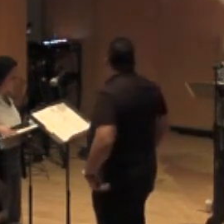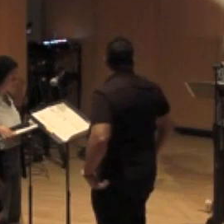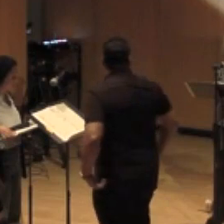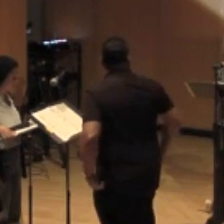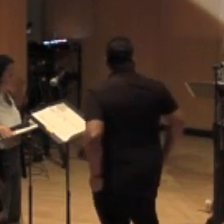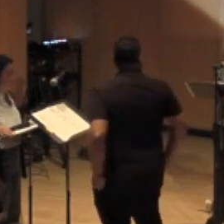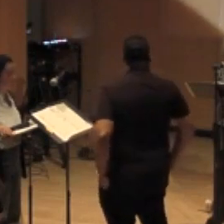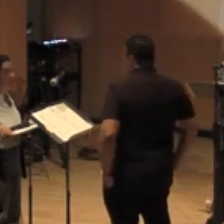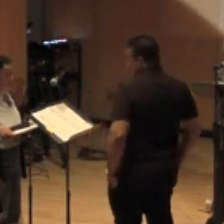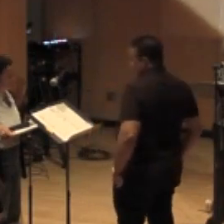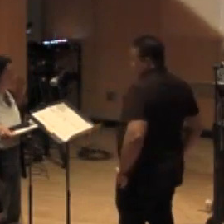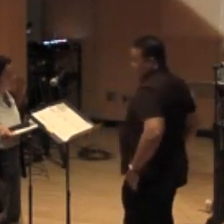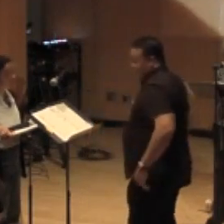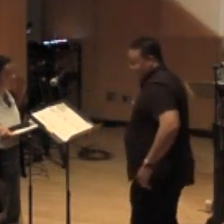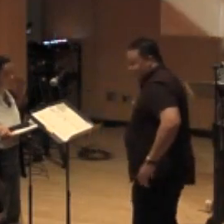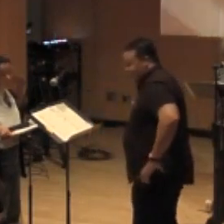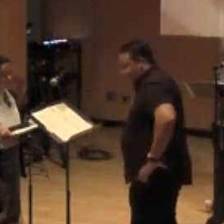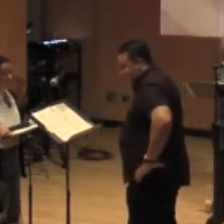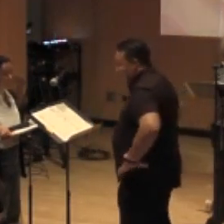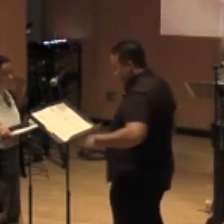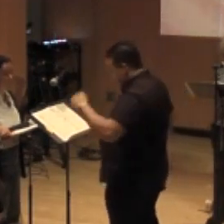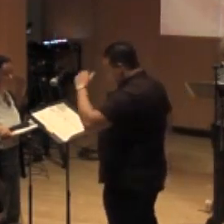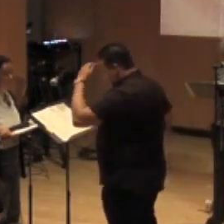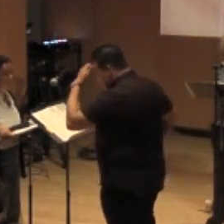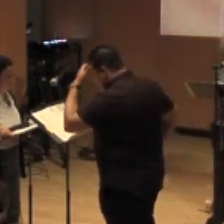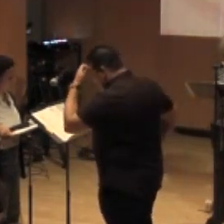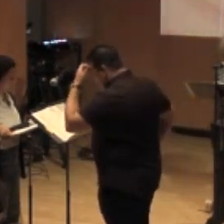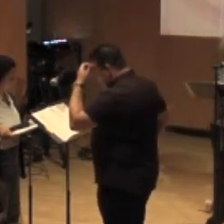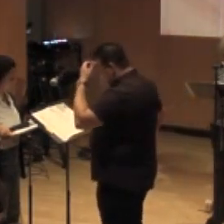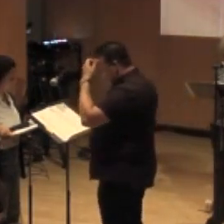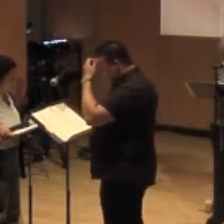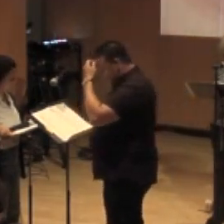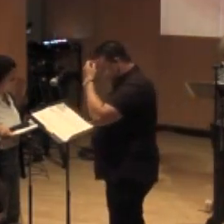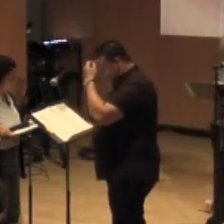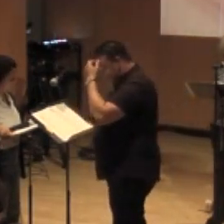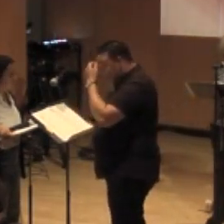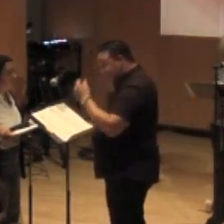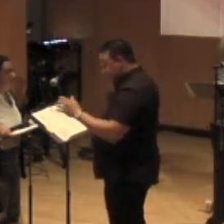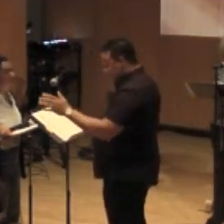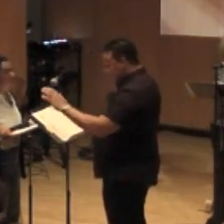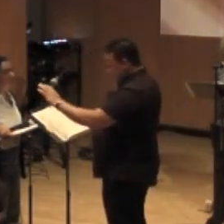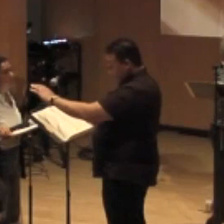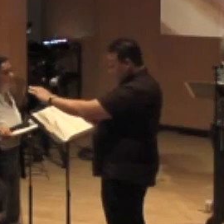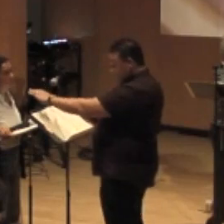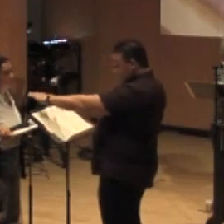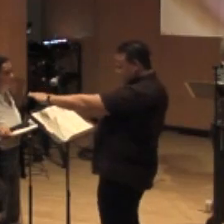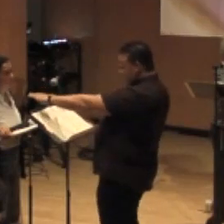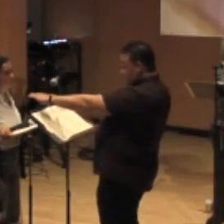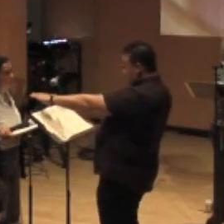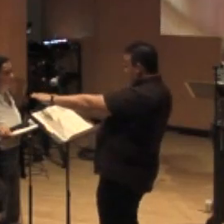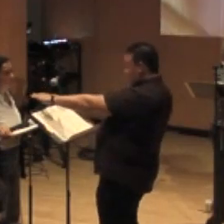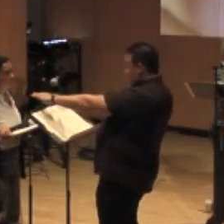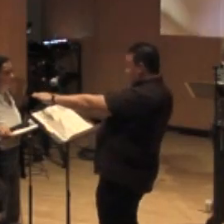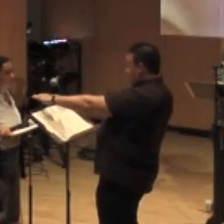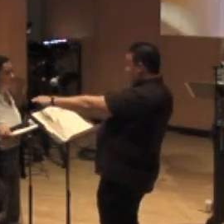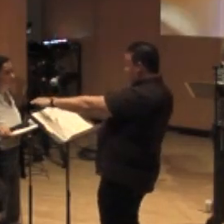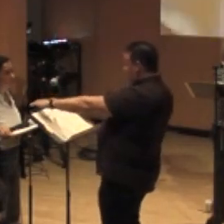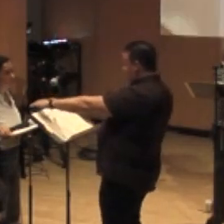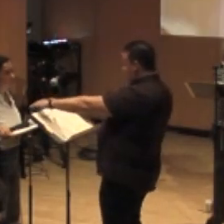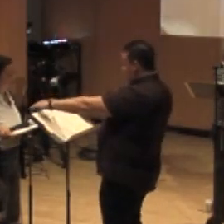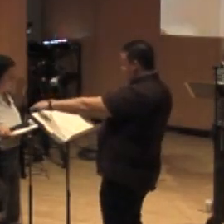I I get scared and and I get bored yeah I know that's how it is for you I'm I'm not saying anything that's just how you are